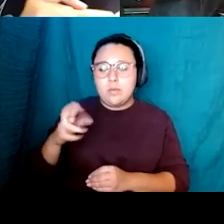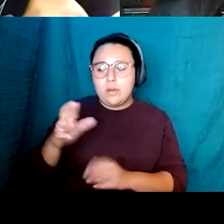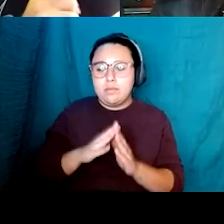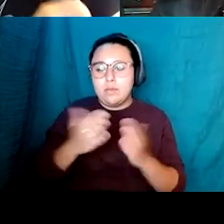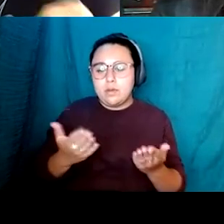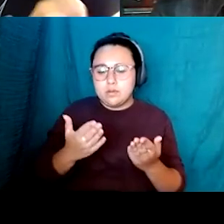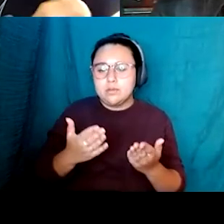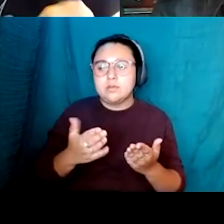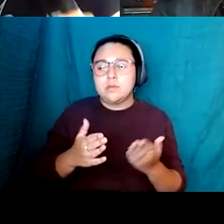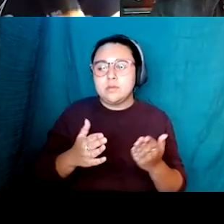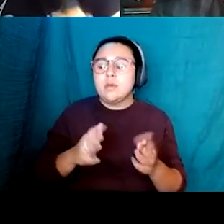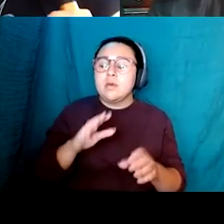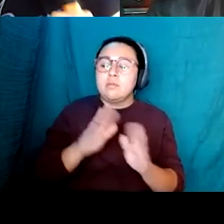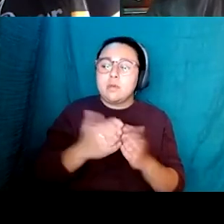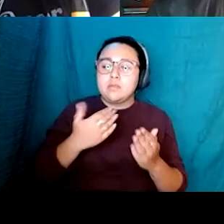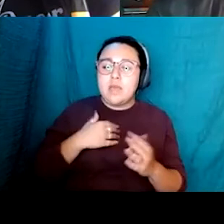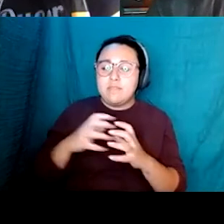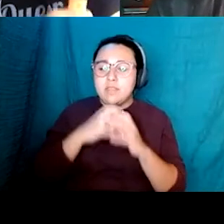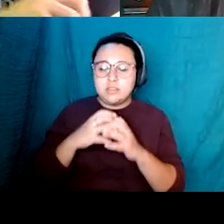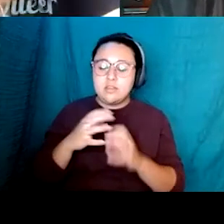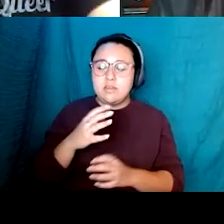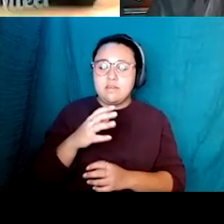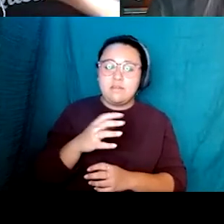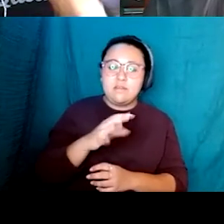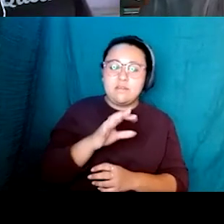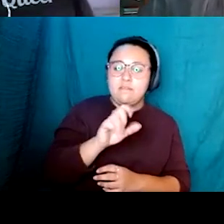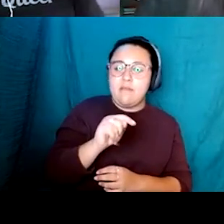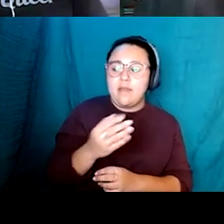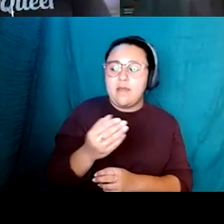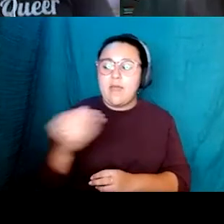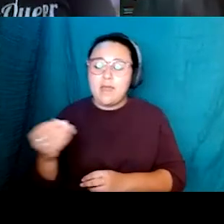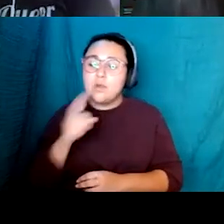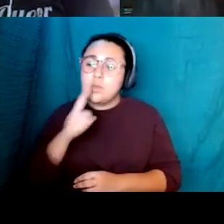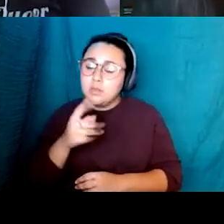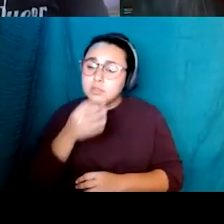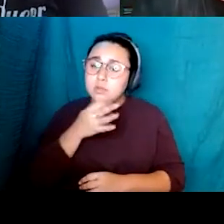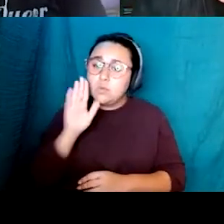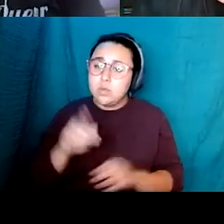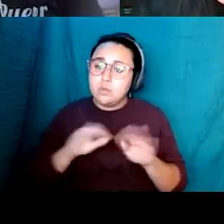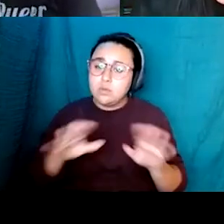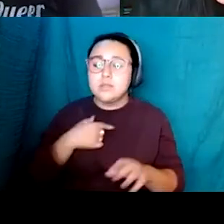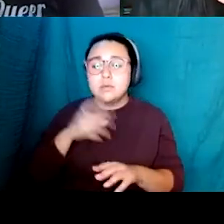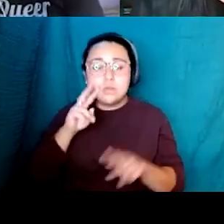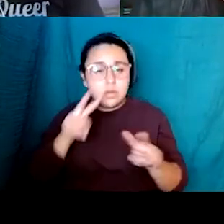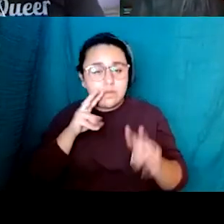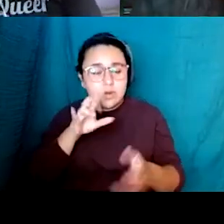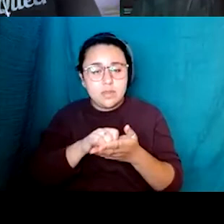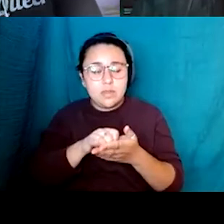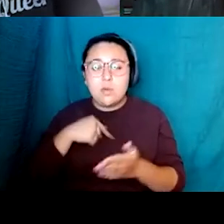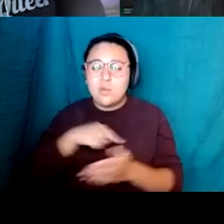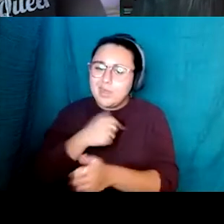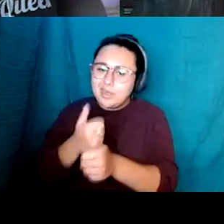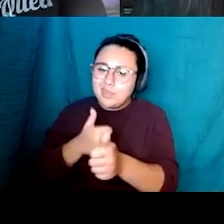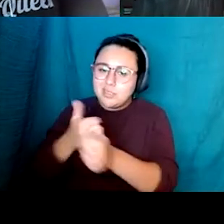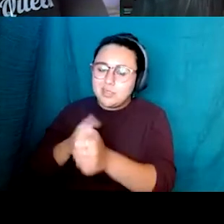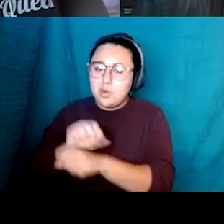books that have the intersectional fat and. So those things are in the works. So those are things to look forward to. And then we each are working on